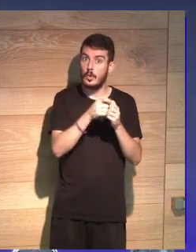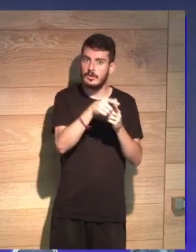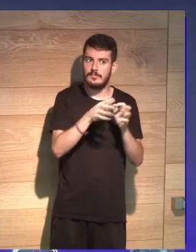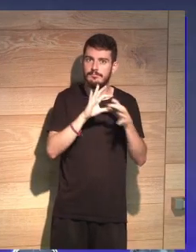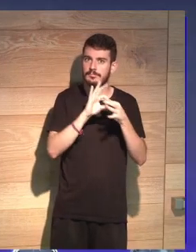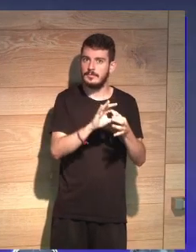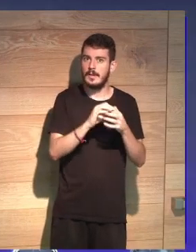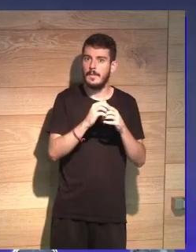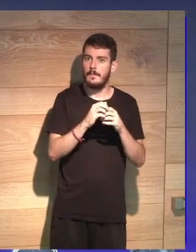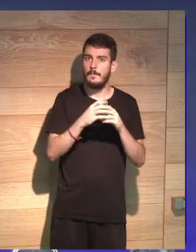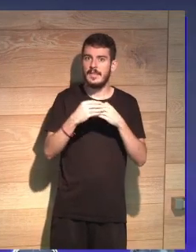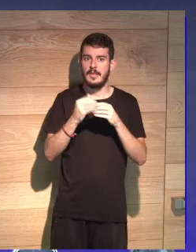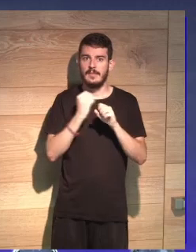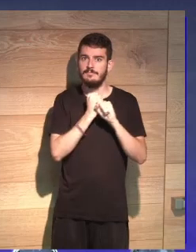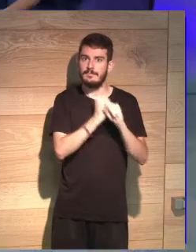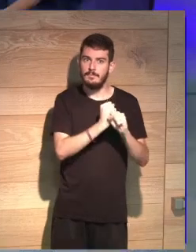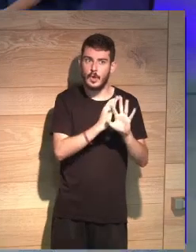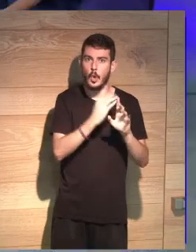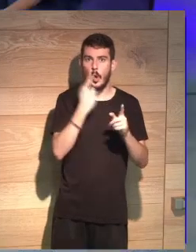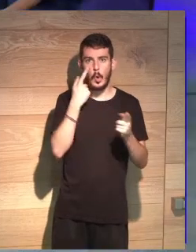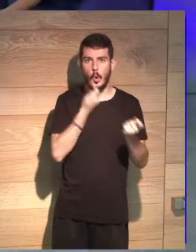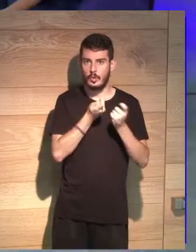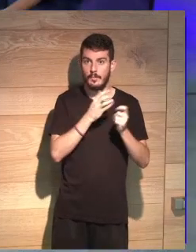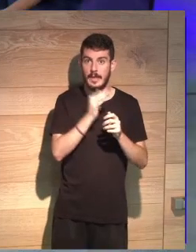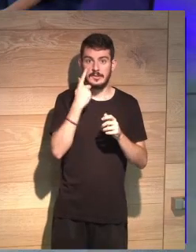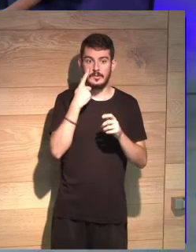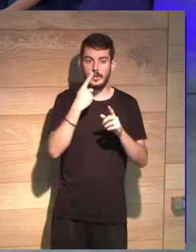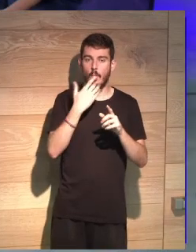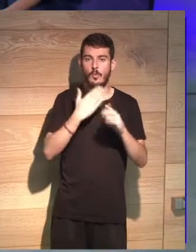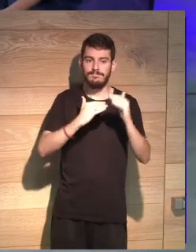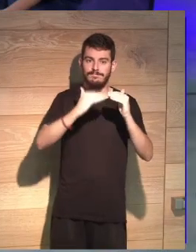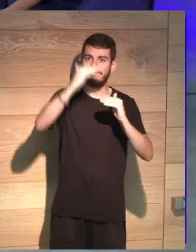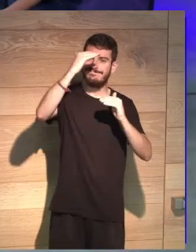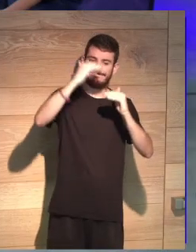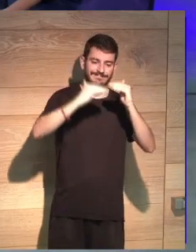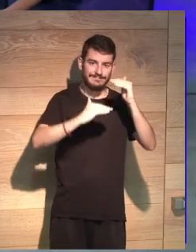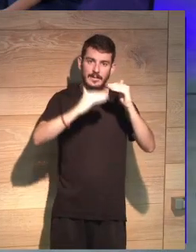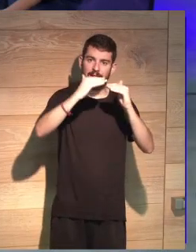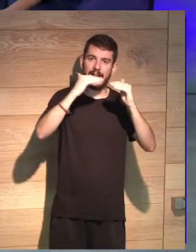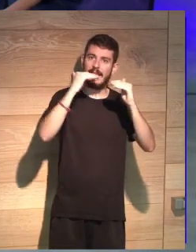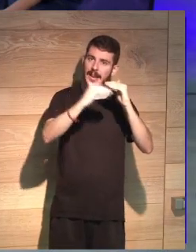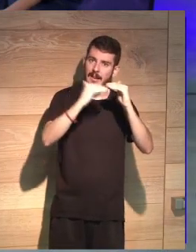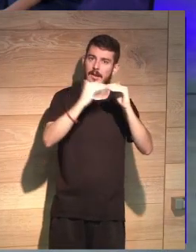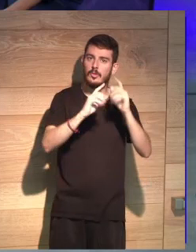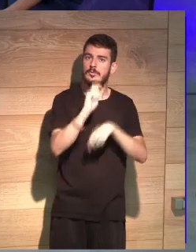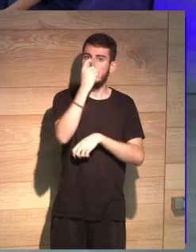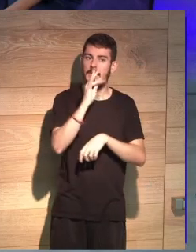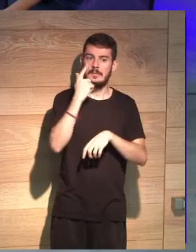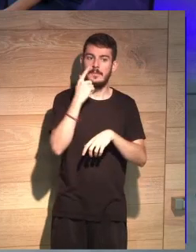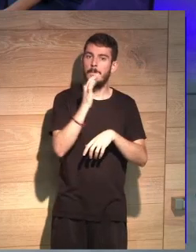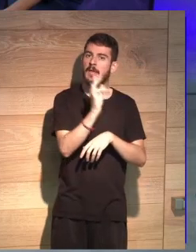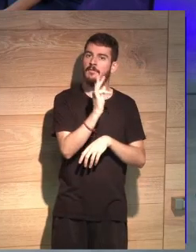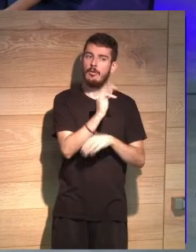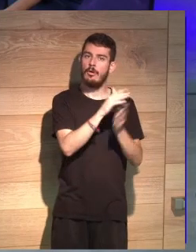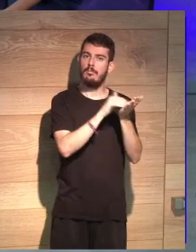the video game to actually raise the dopamine levels. So, and then to control this level so